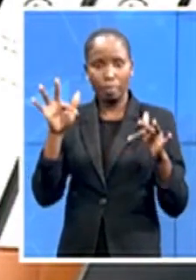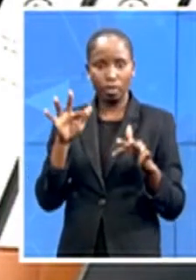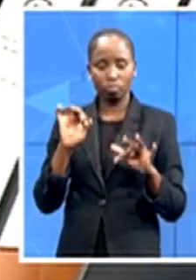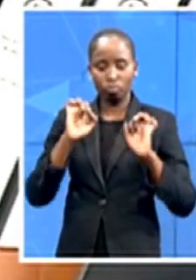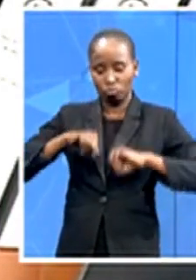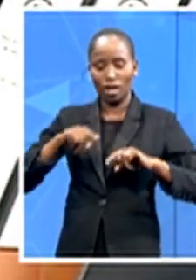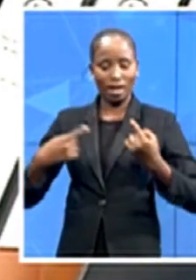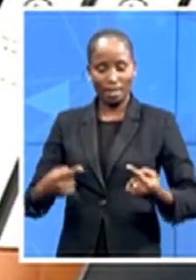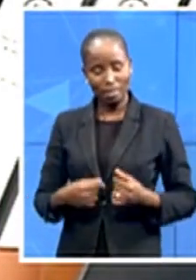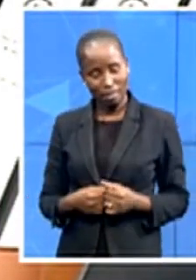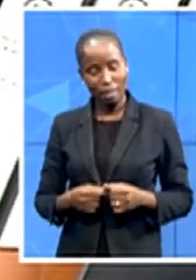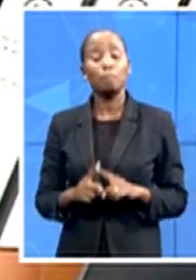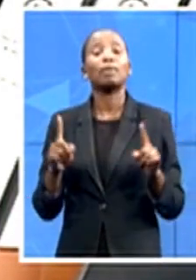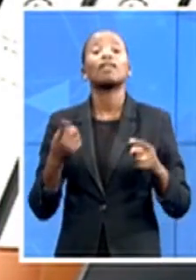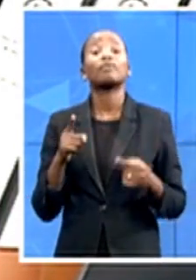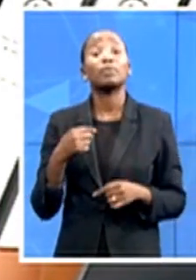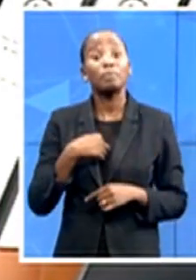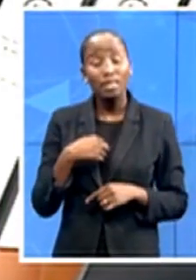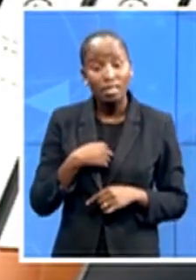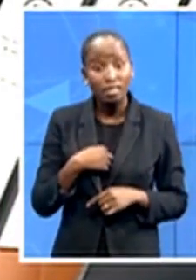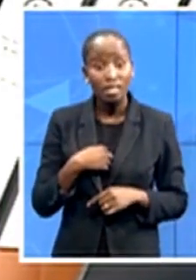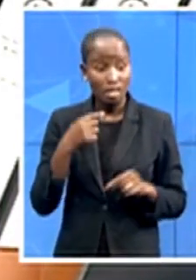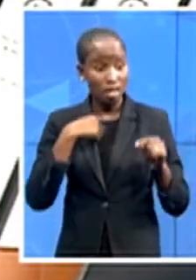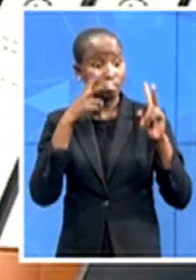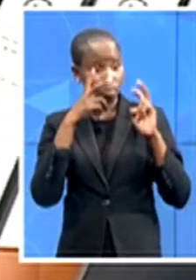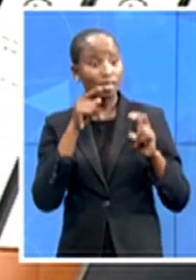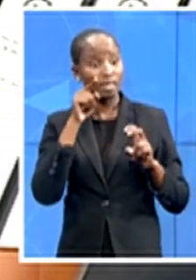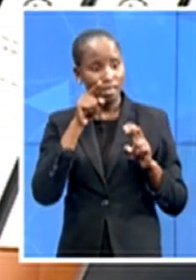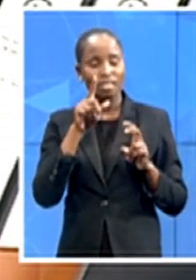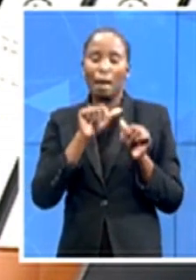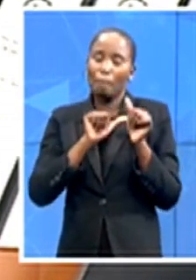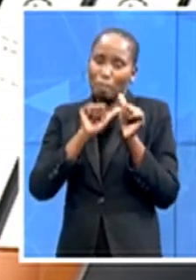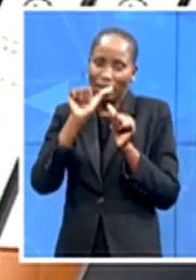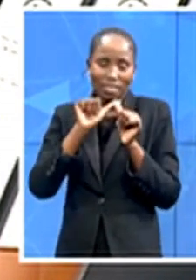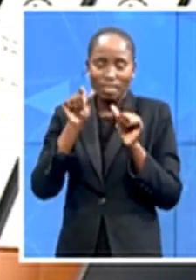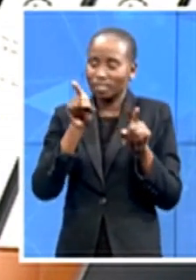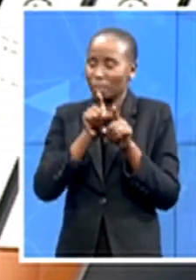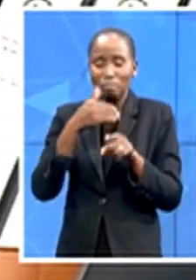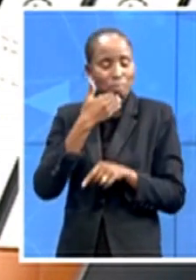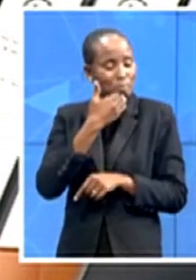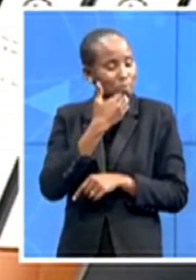was the better and the best course of action that I could take.